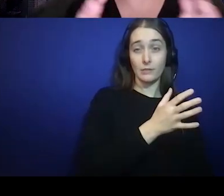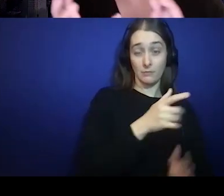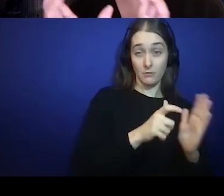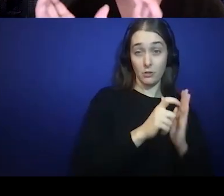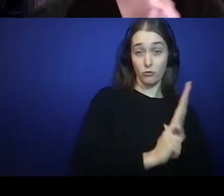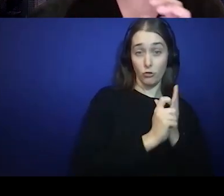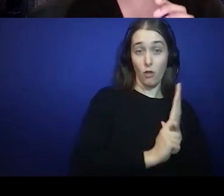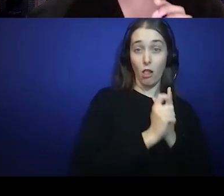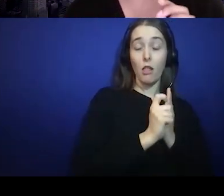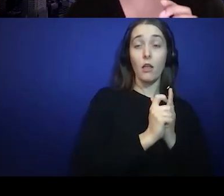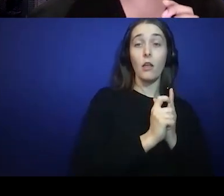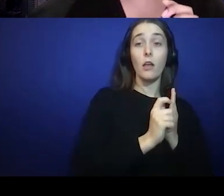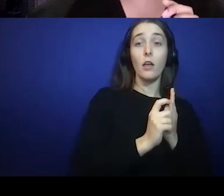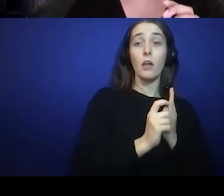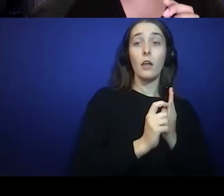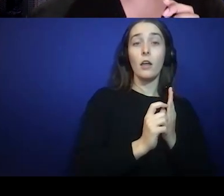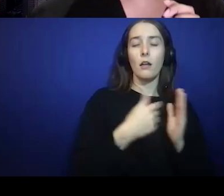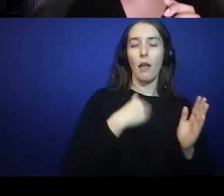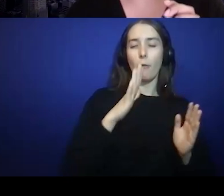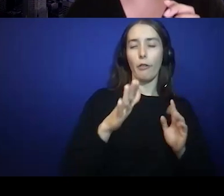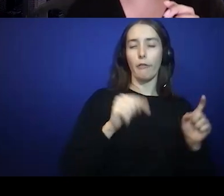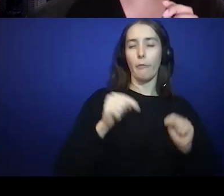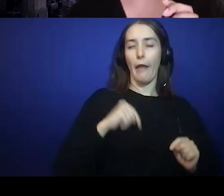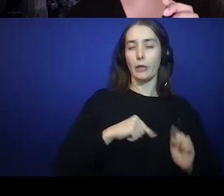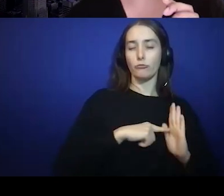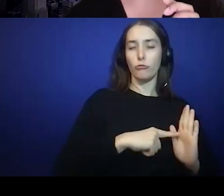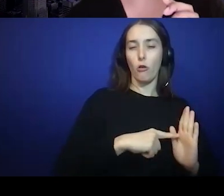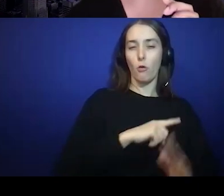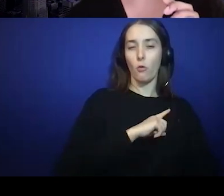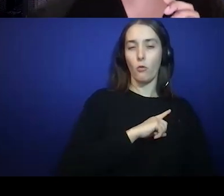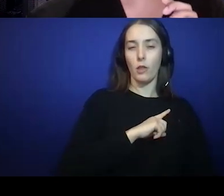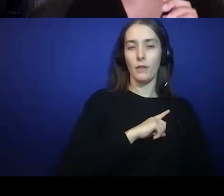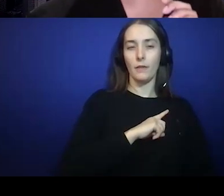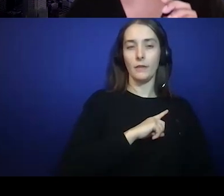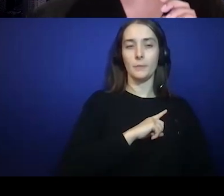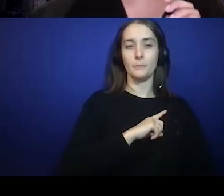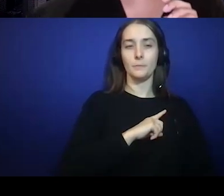journal, you saw, and I'll move back so that you can see that.